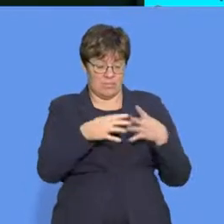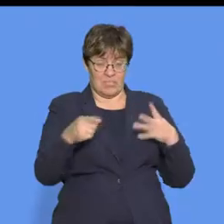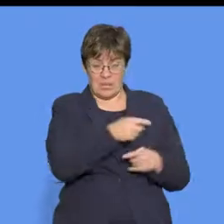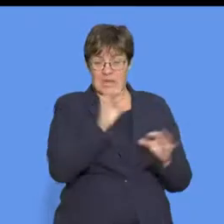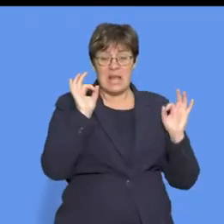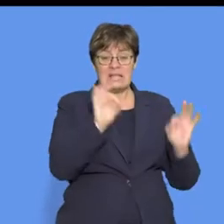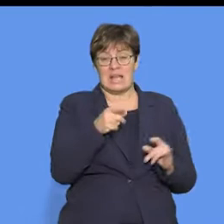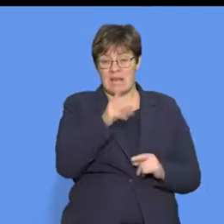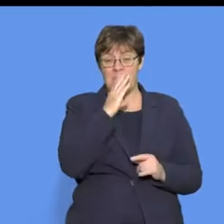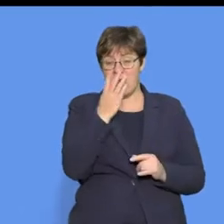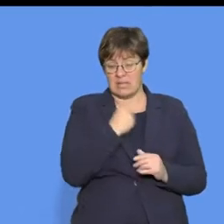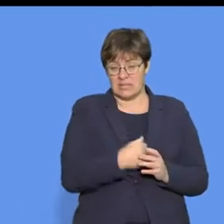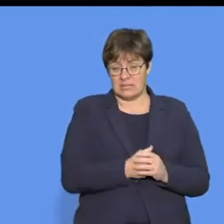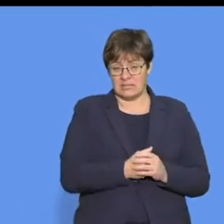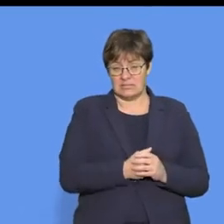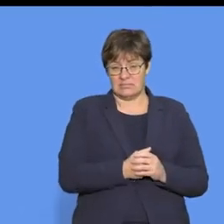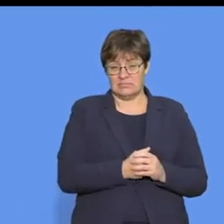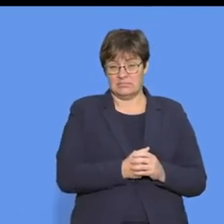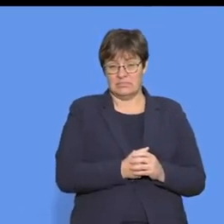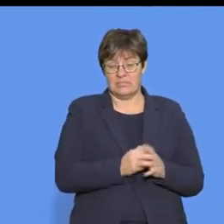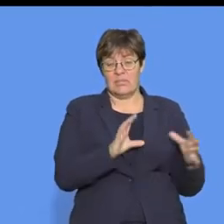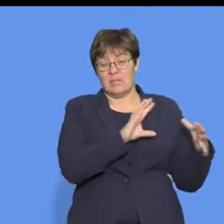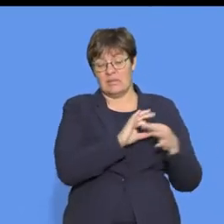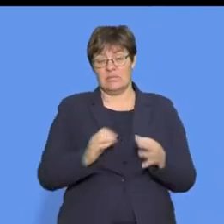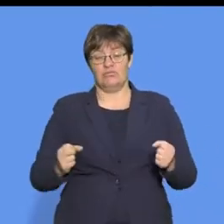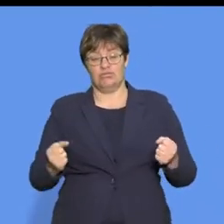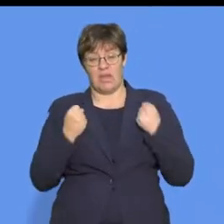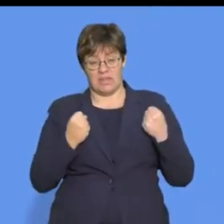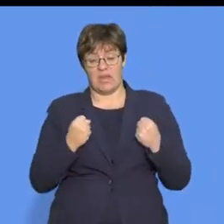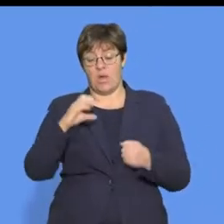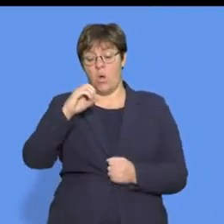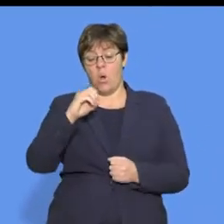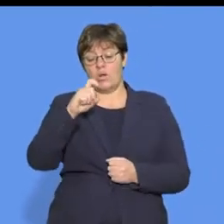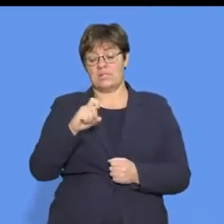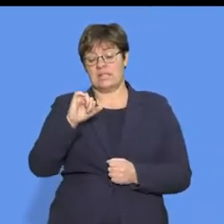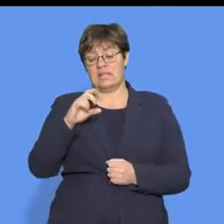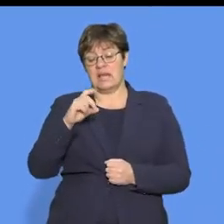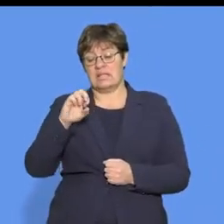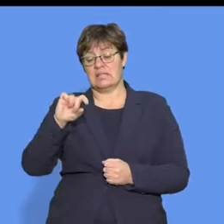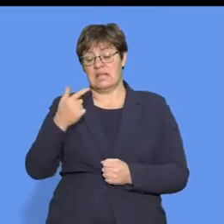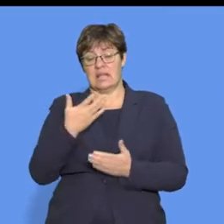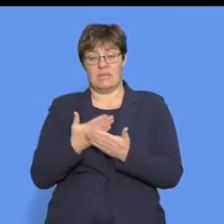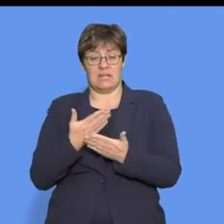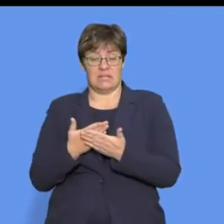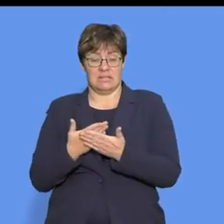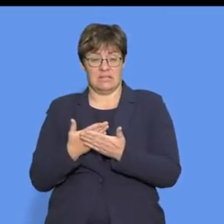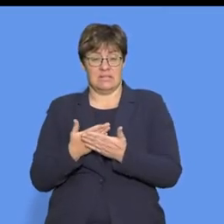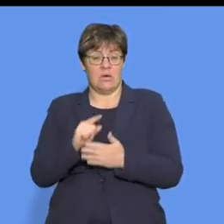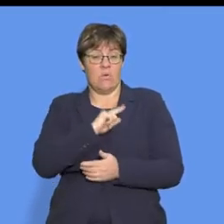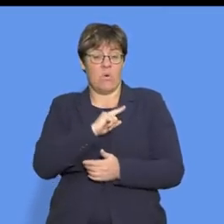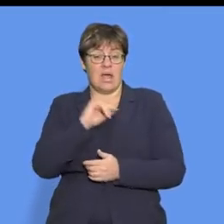to the table, because that's exactly what they're asking. They say the relative strengths of the oxidizing